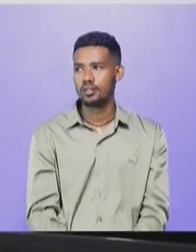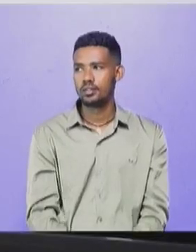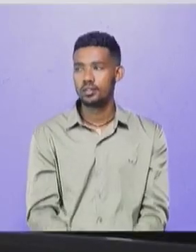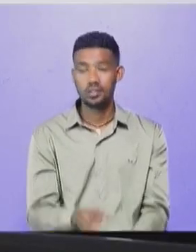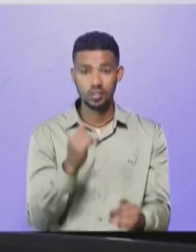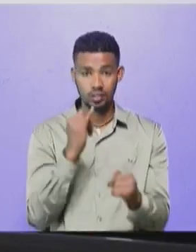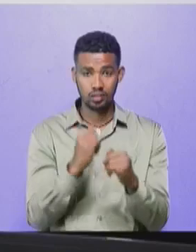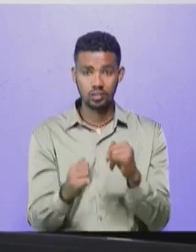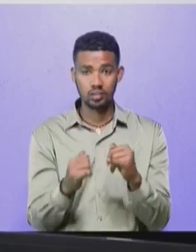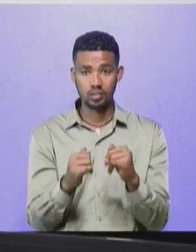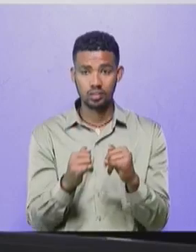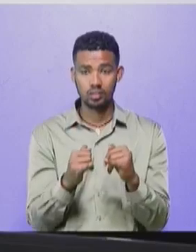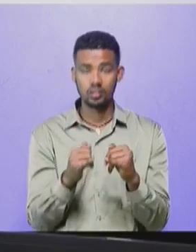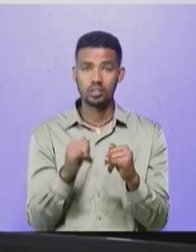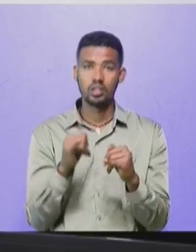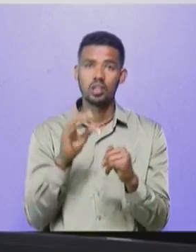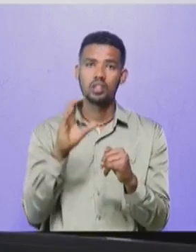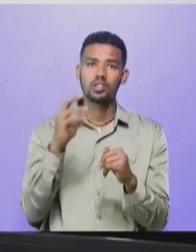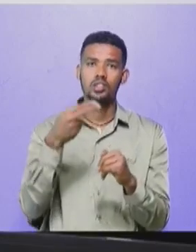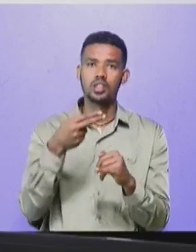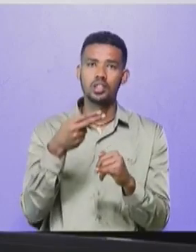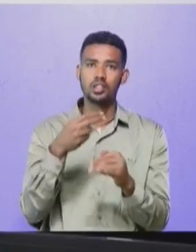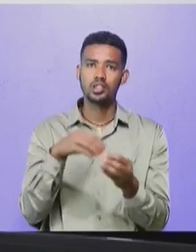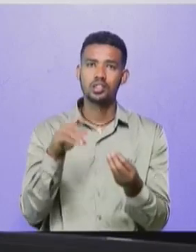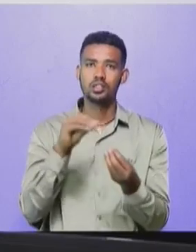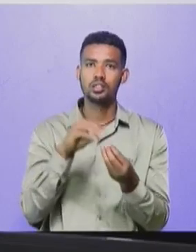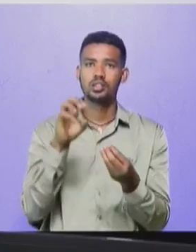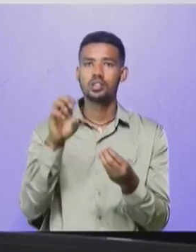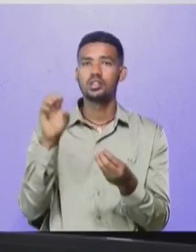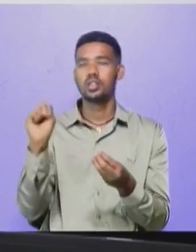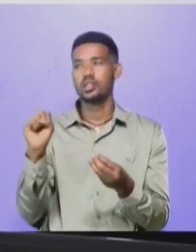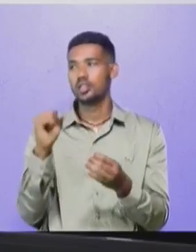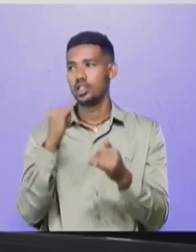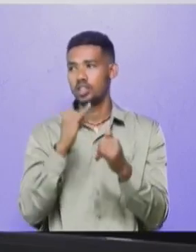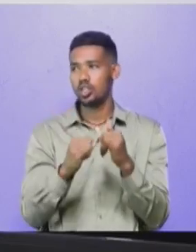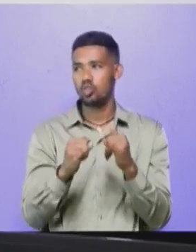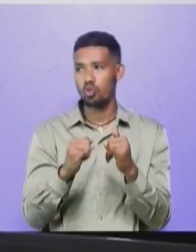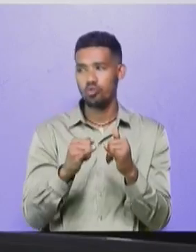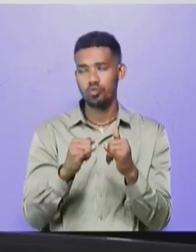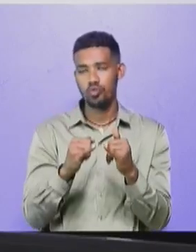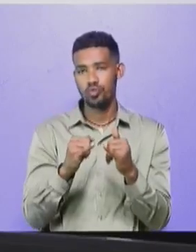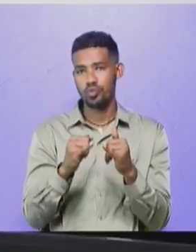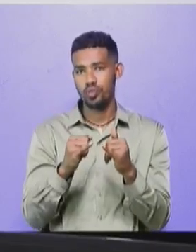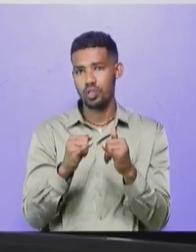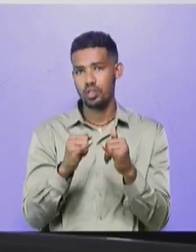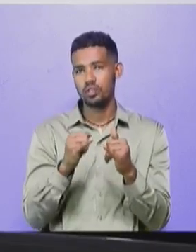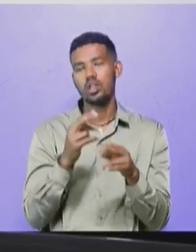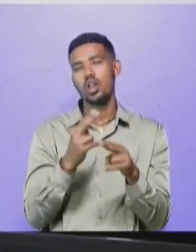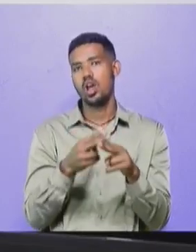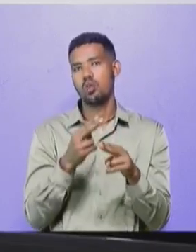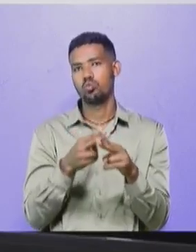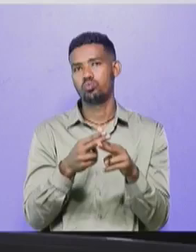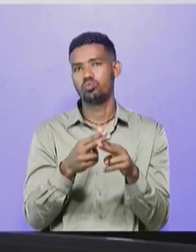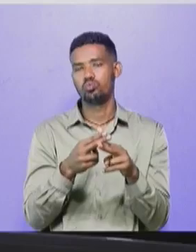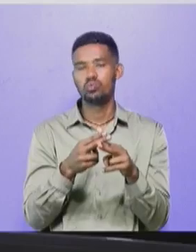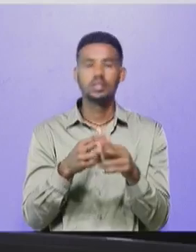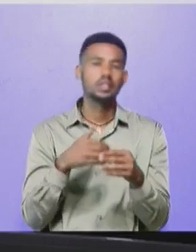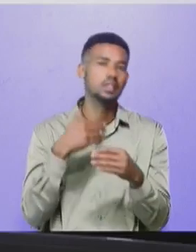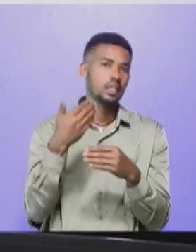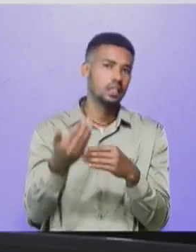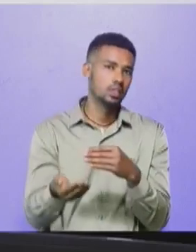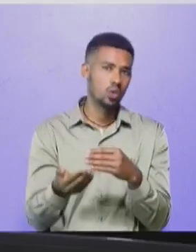Ending with CH, so add ES at the end of the noun. The next